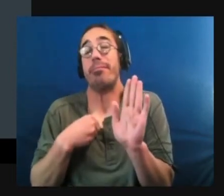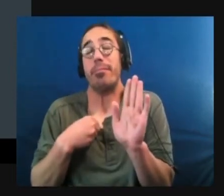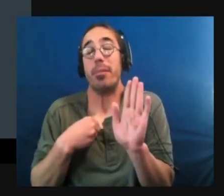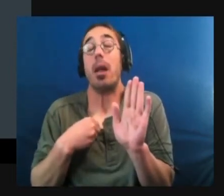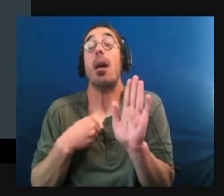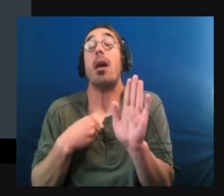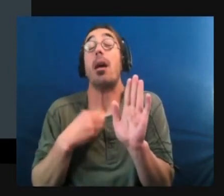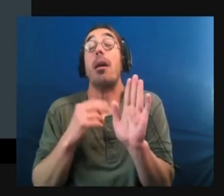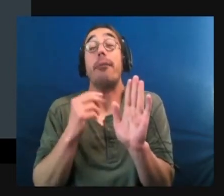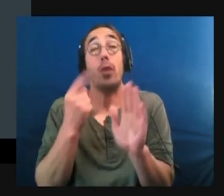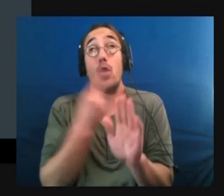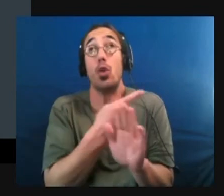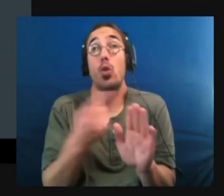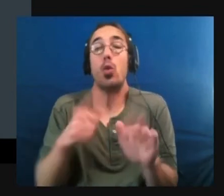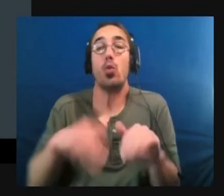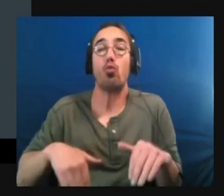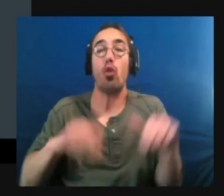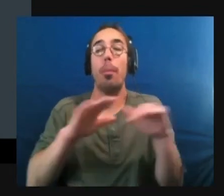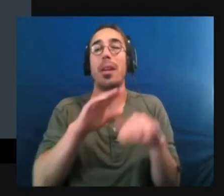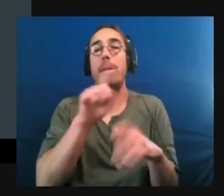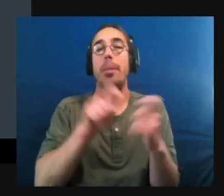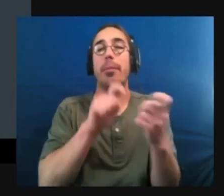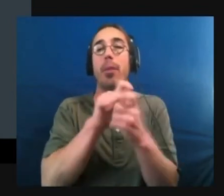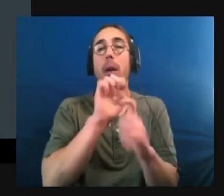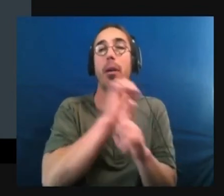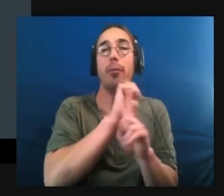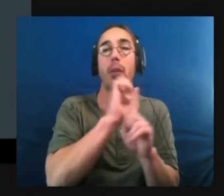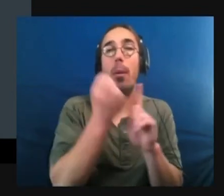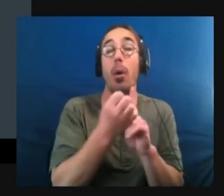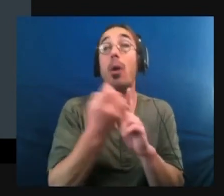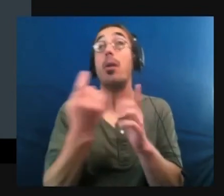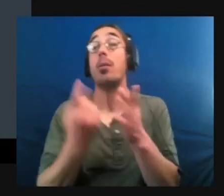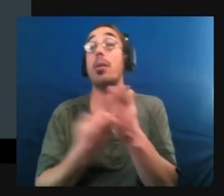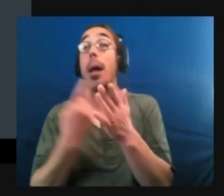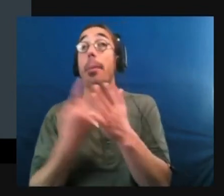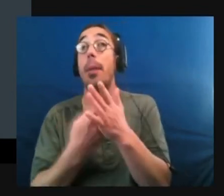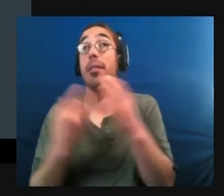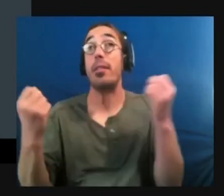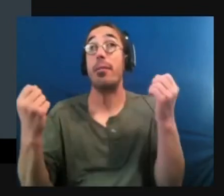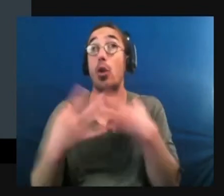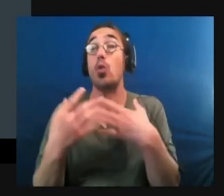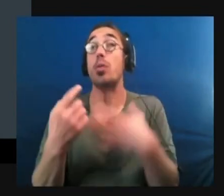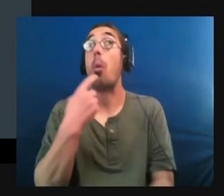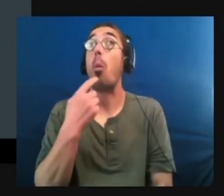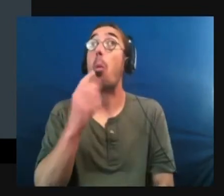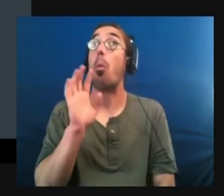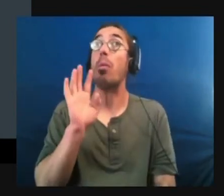ableist environments, it may be terrifying to even say, oh,